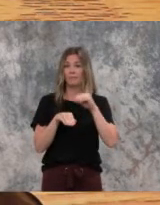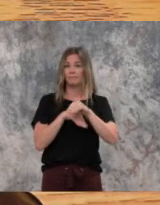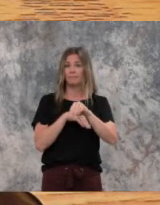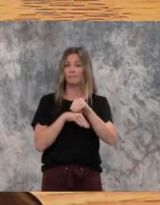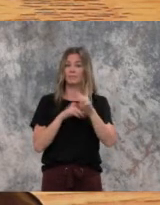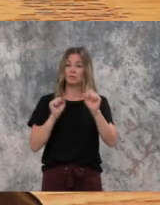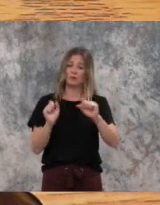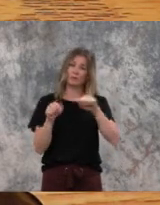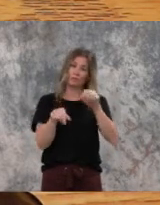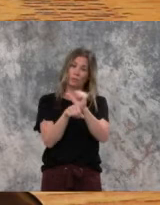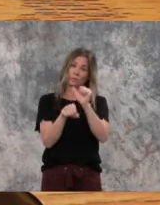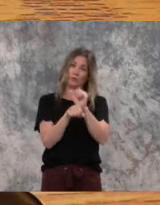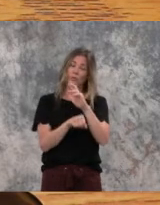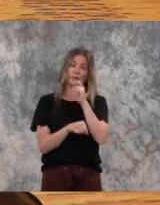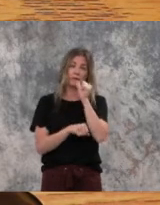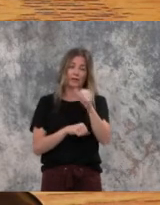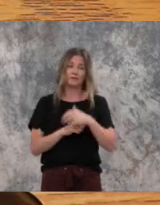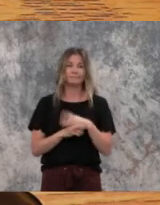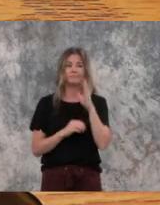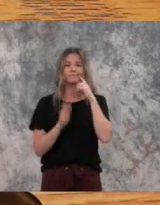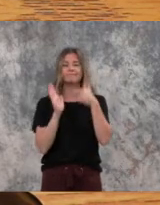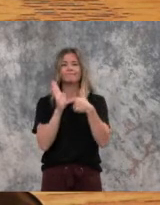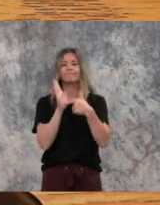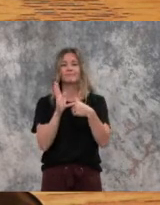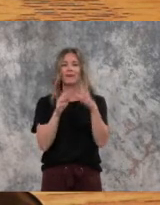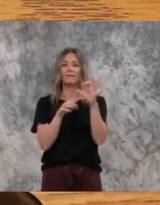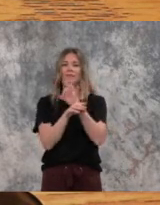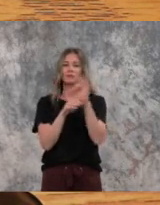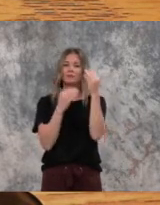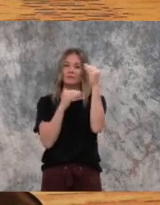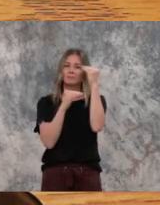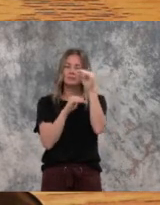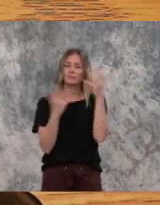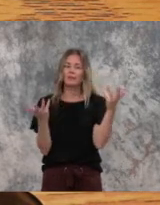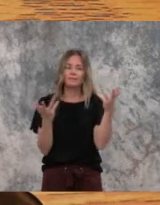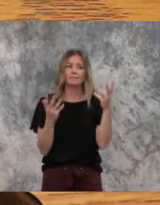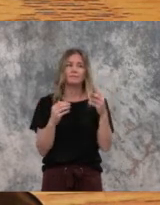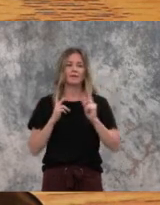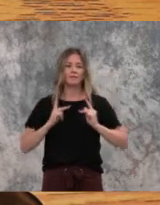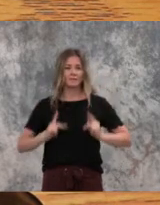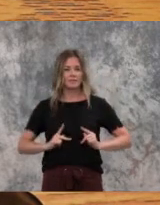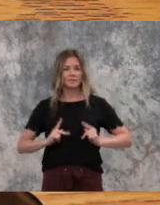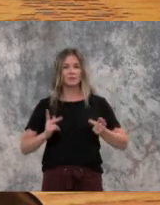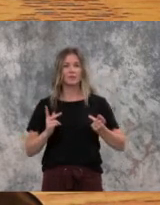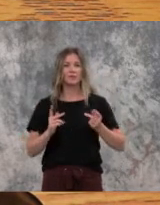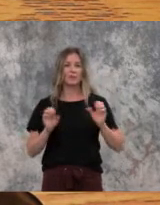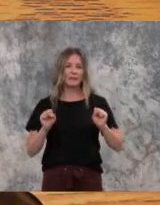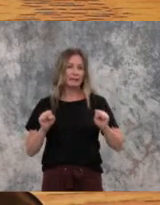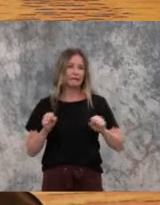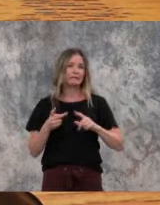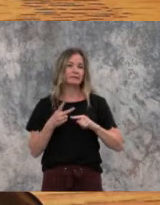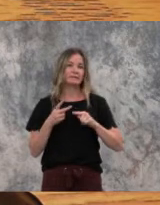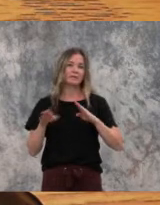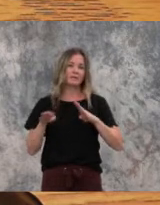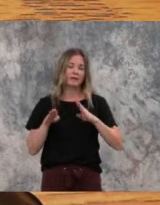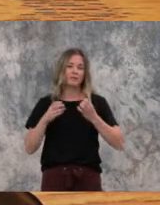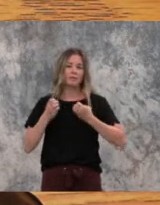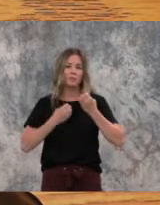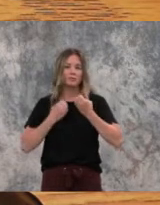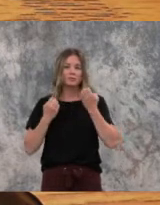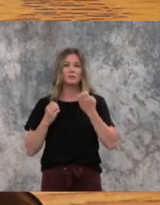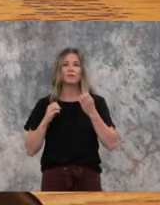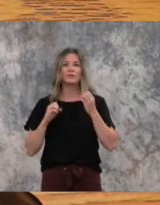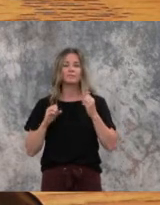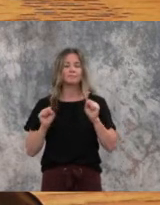ability to work. Examples of functional limitations. So there's physical abilities, behavior and emotional